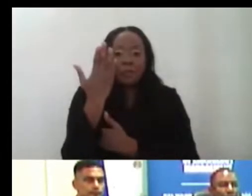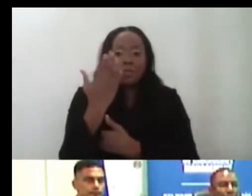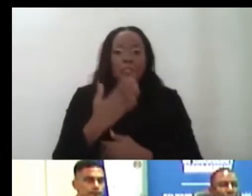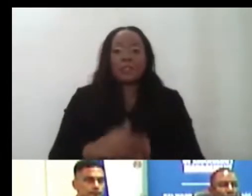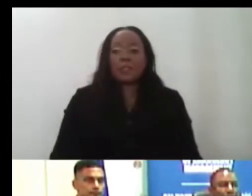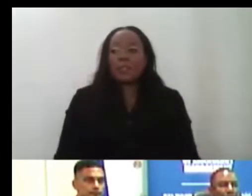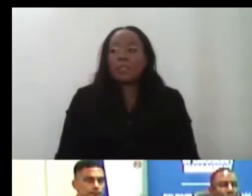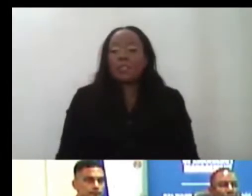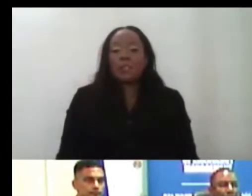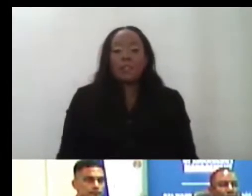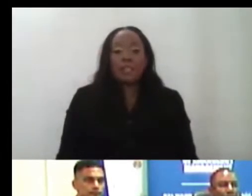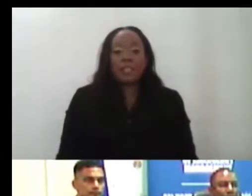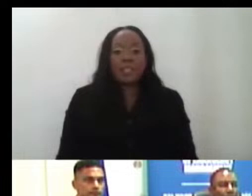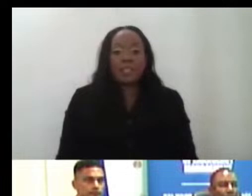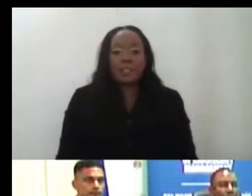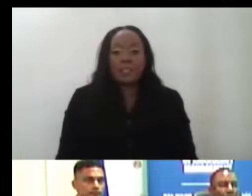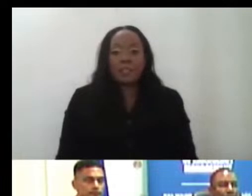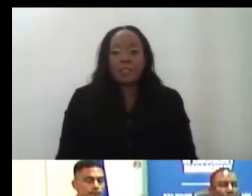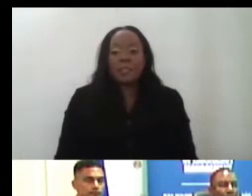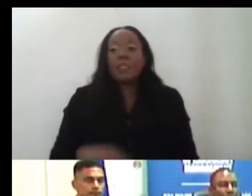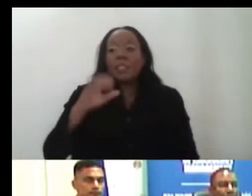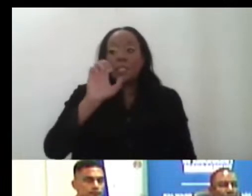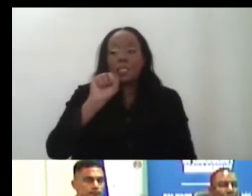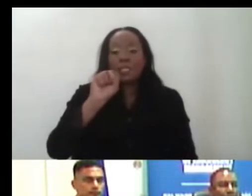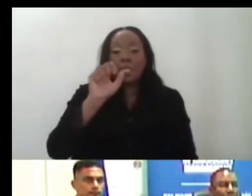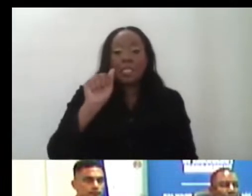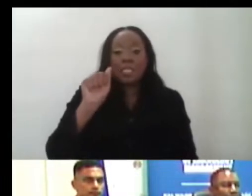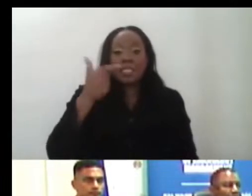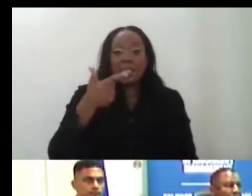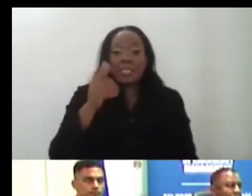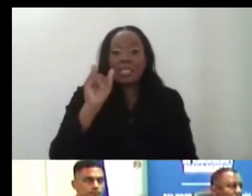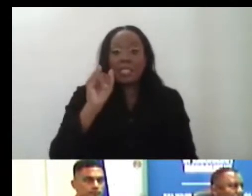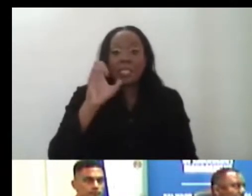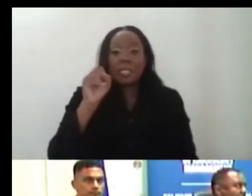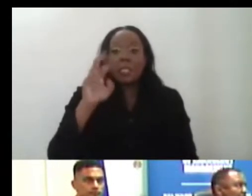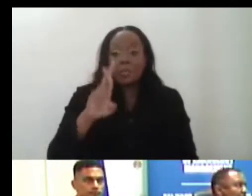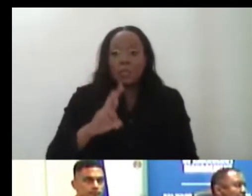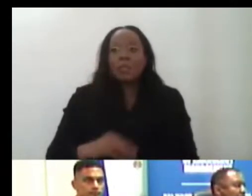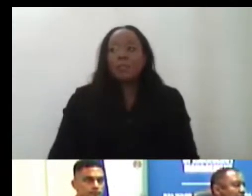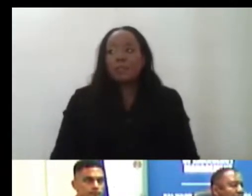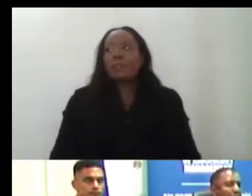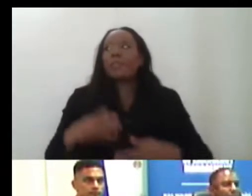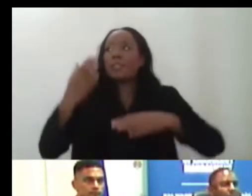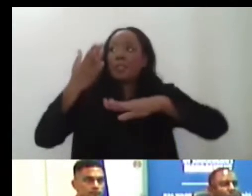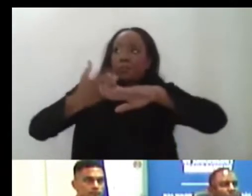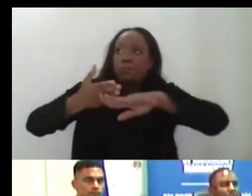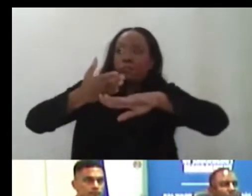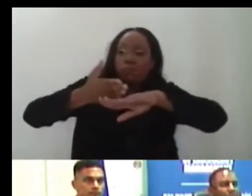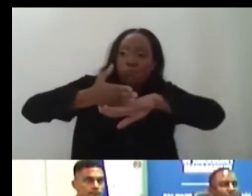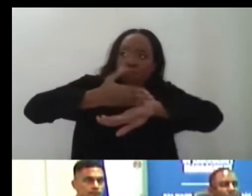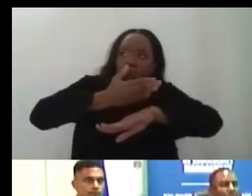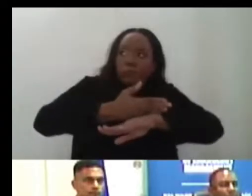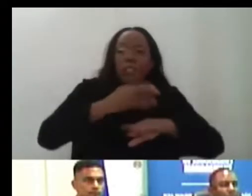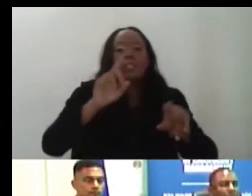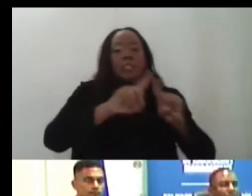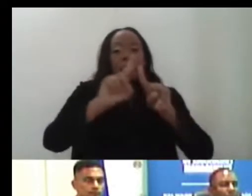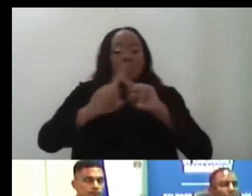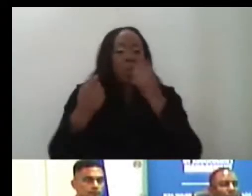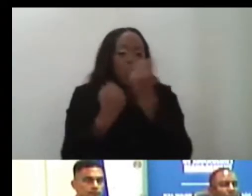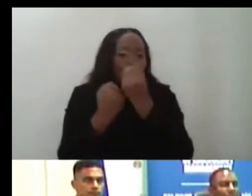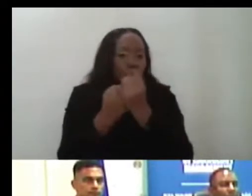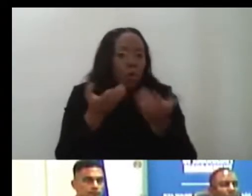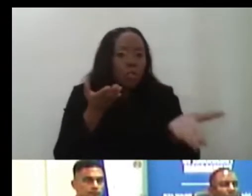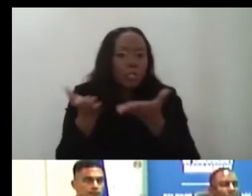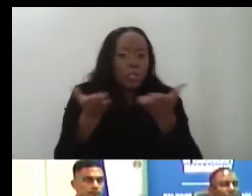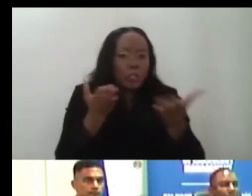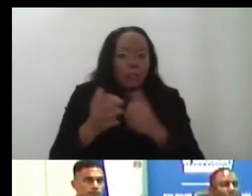partner is Sagicor. I now invite the Manager of Sales and Direct Support Services, Mrs. Donella